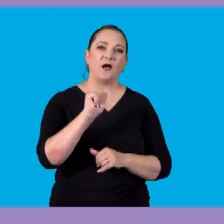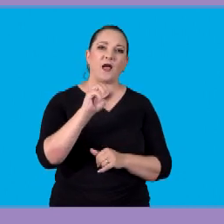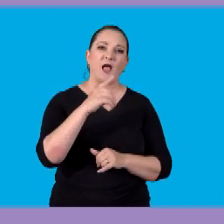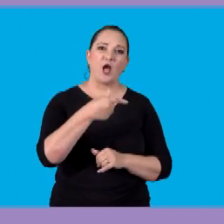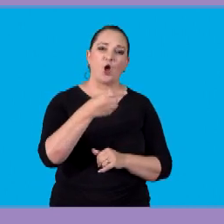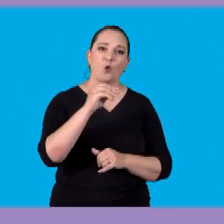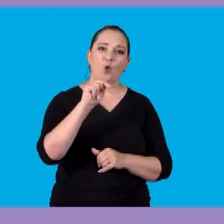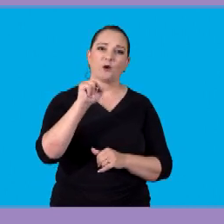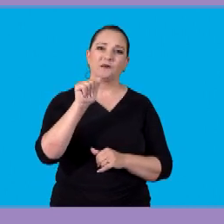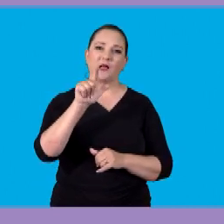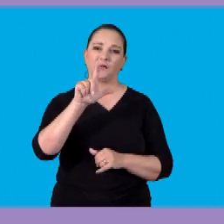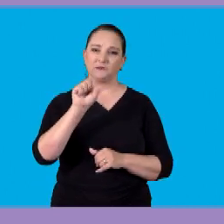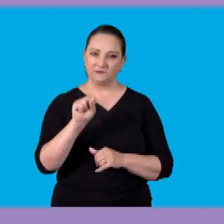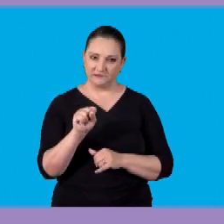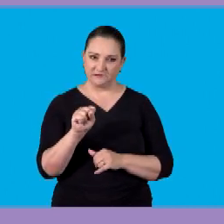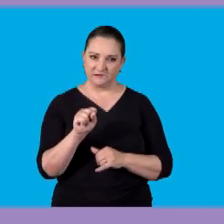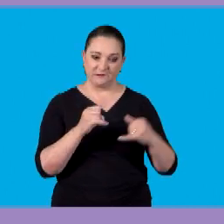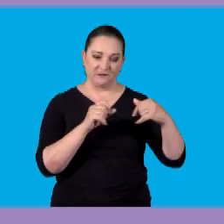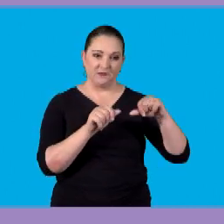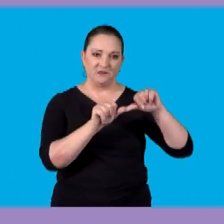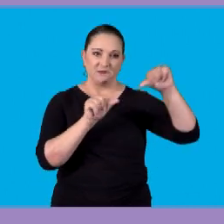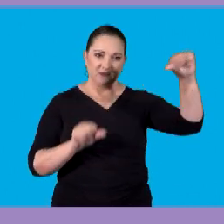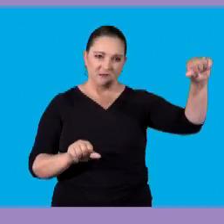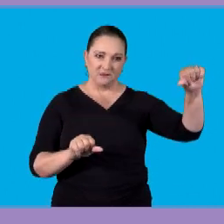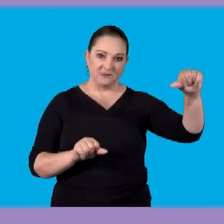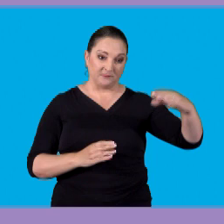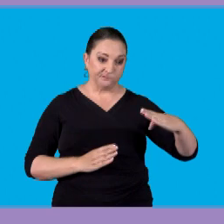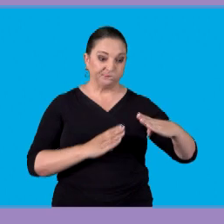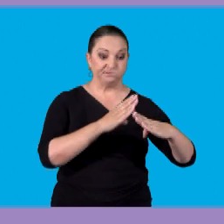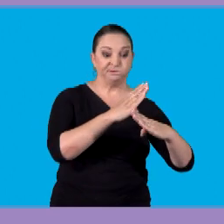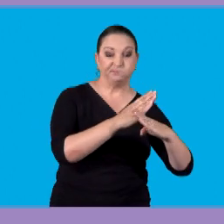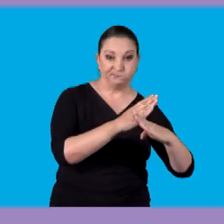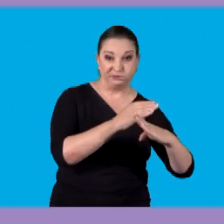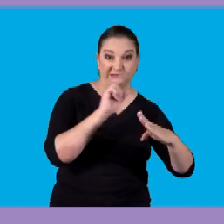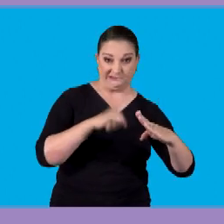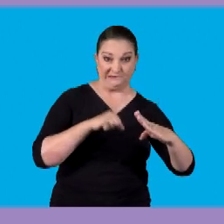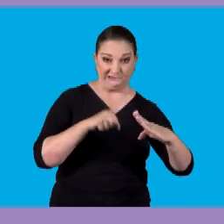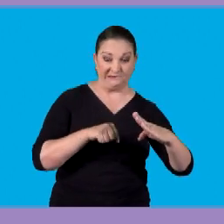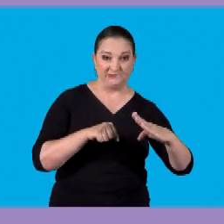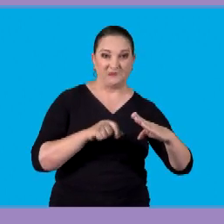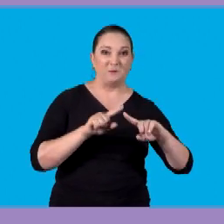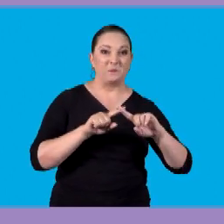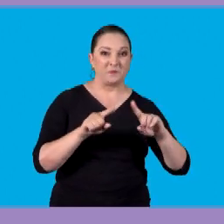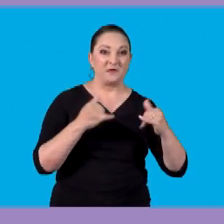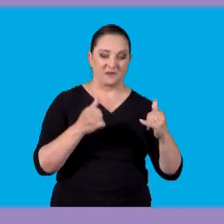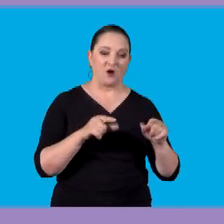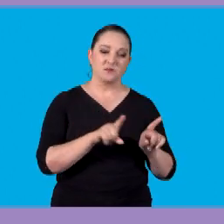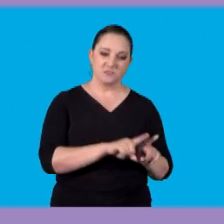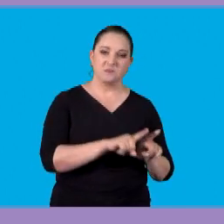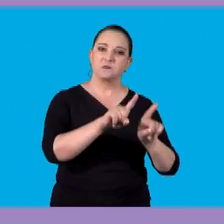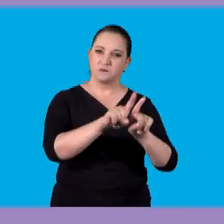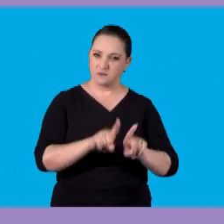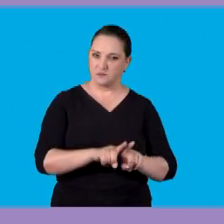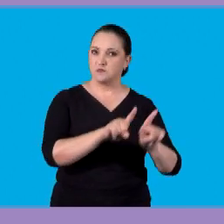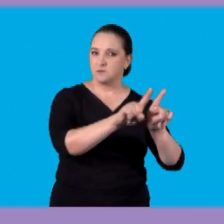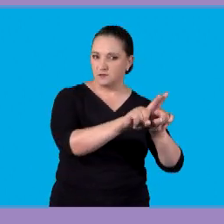what do you know about the diagonals of a square? Of course, besides the fact that they bisect each other, but they are